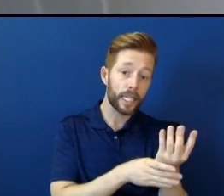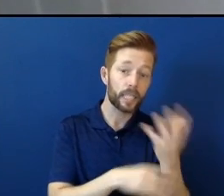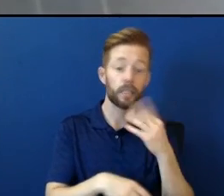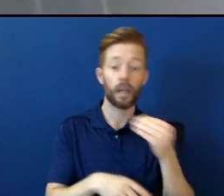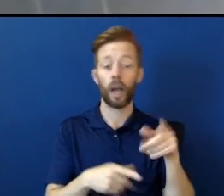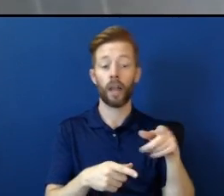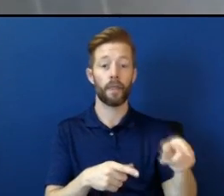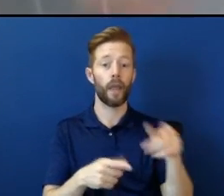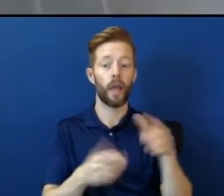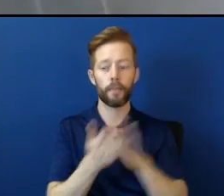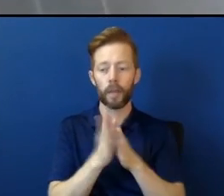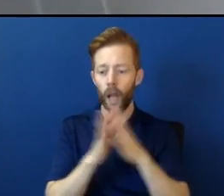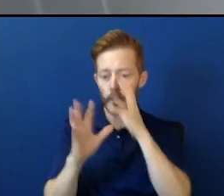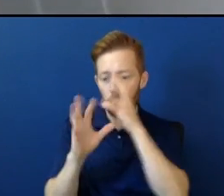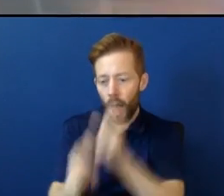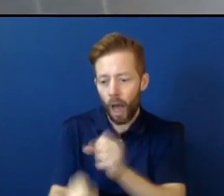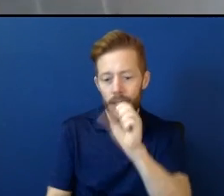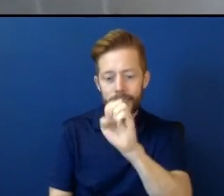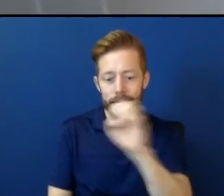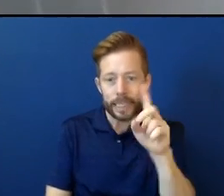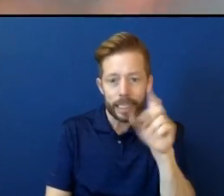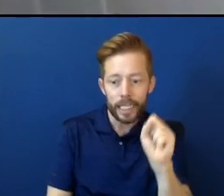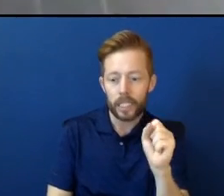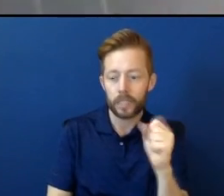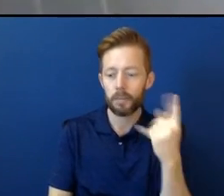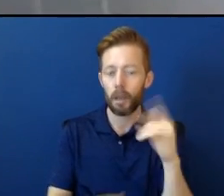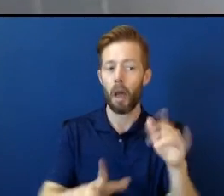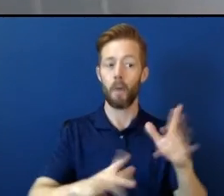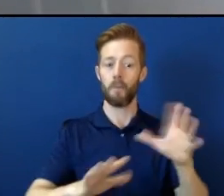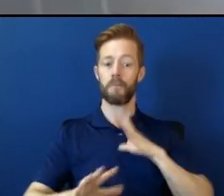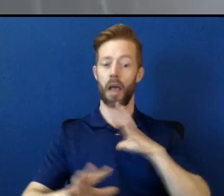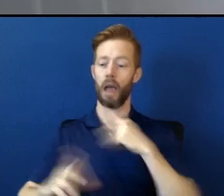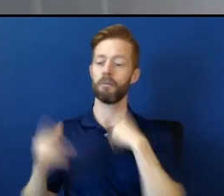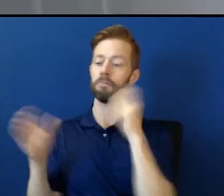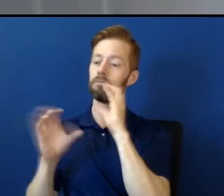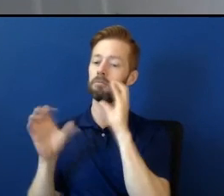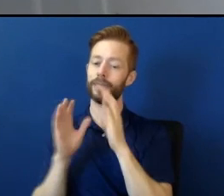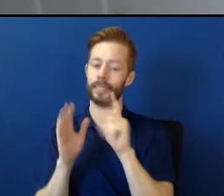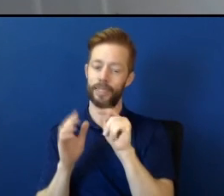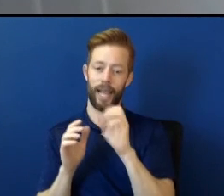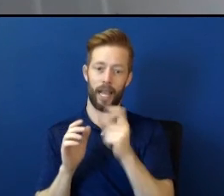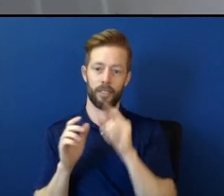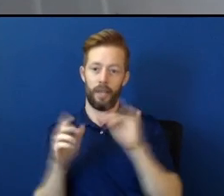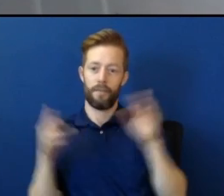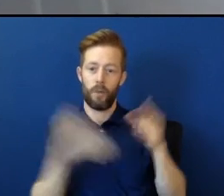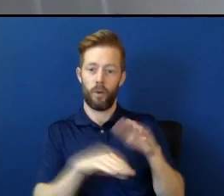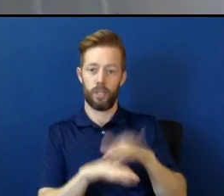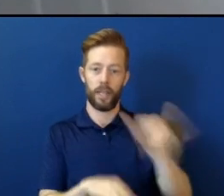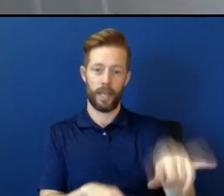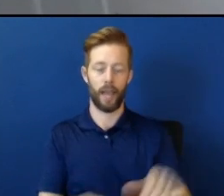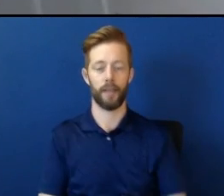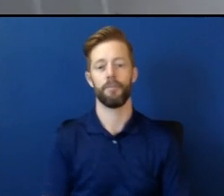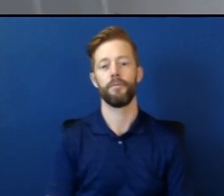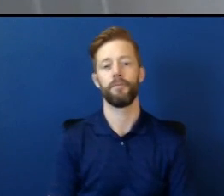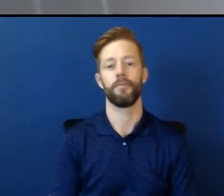the children become very interested in the concept of seeds or something else, you can follow that then with more texts focused on that.